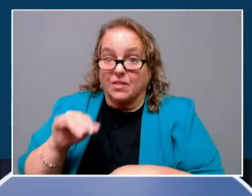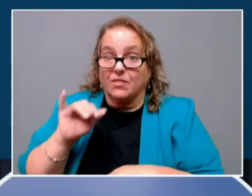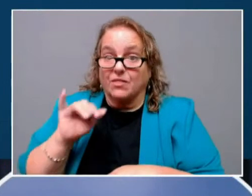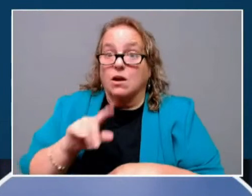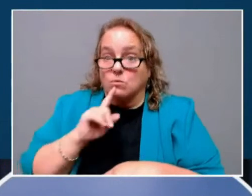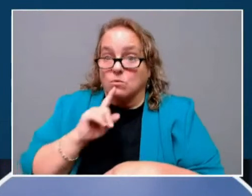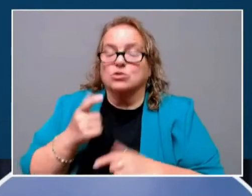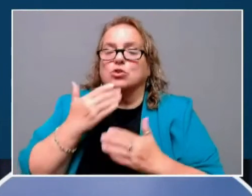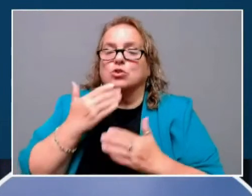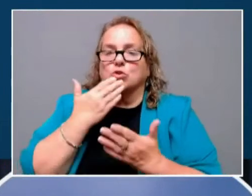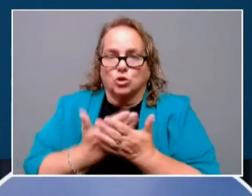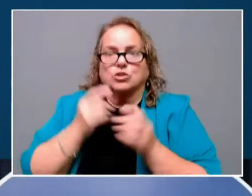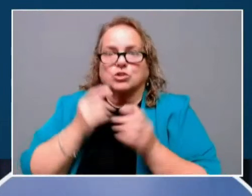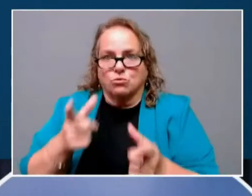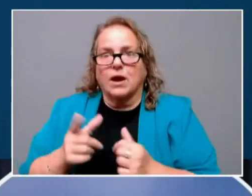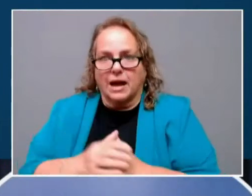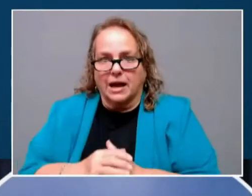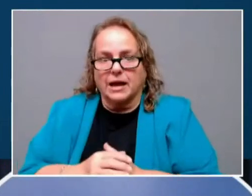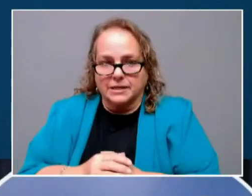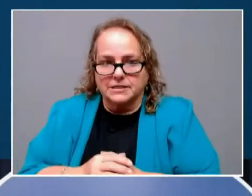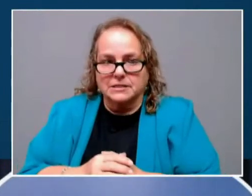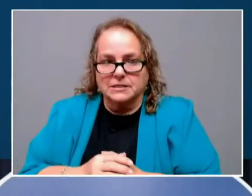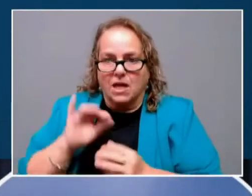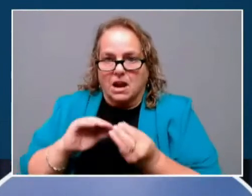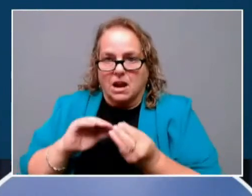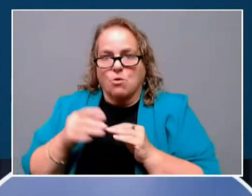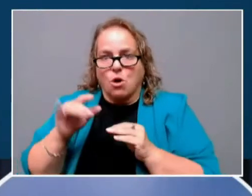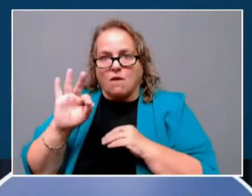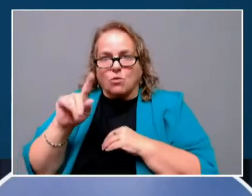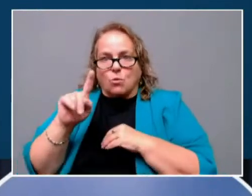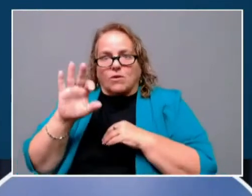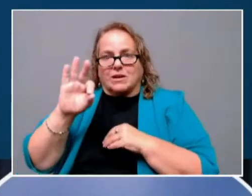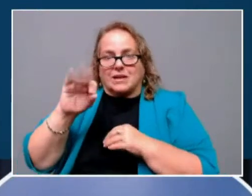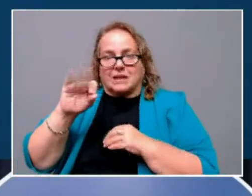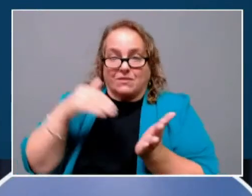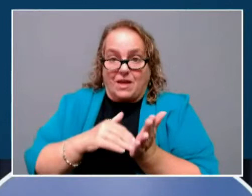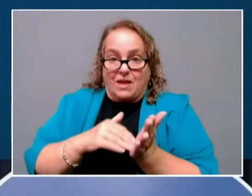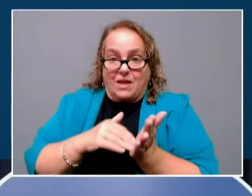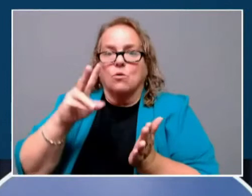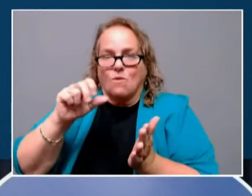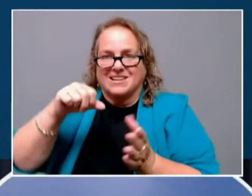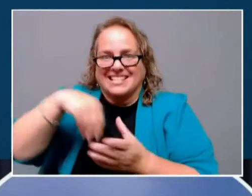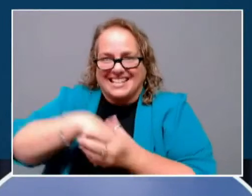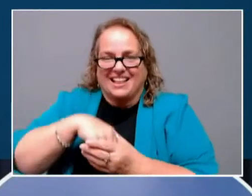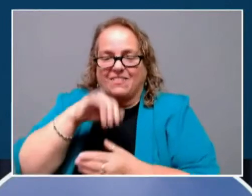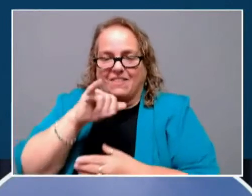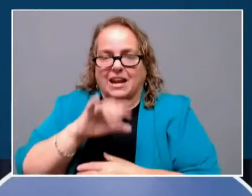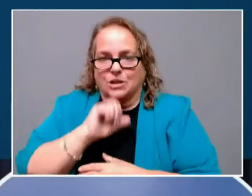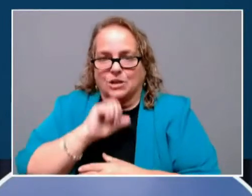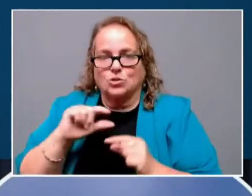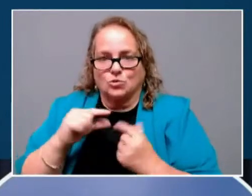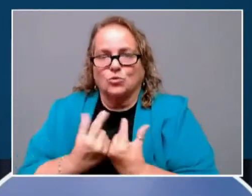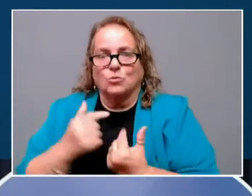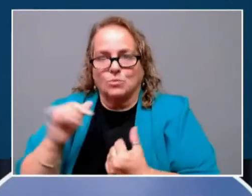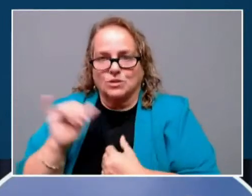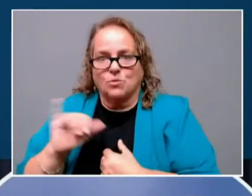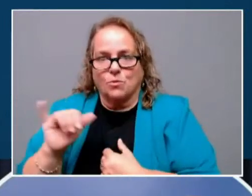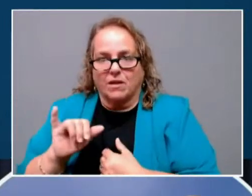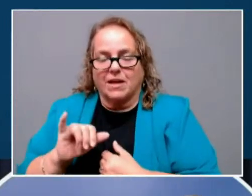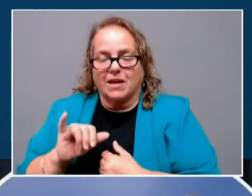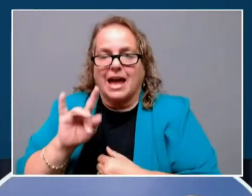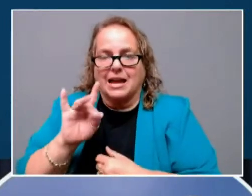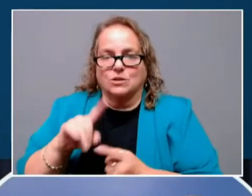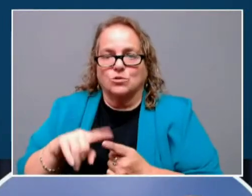surprise. A number of that 190,000 was in this age range as well. 18 to